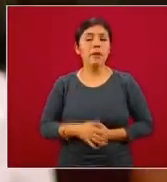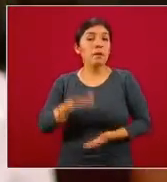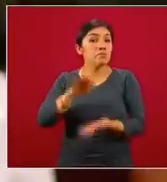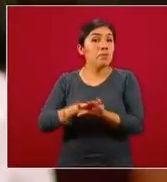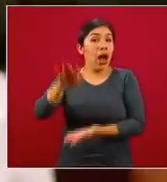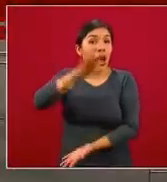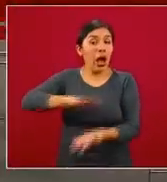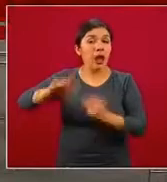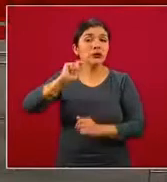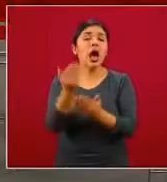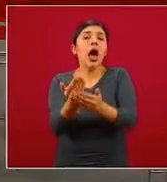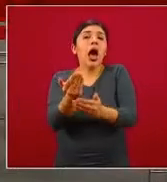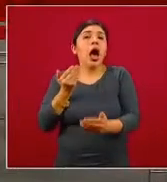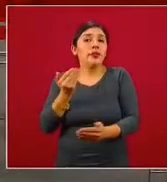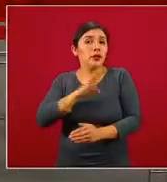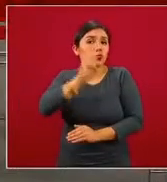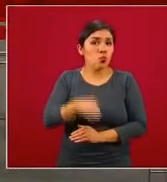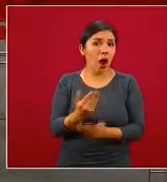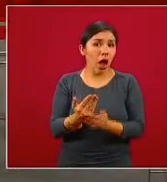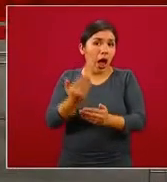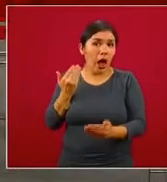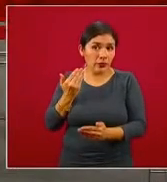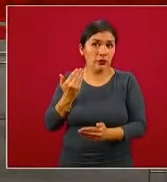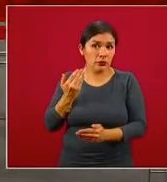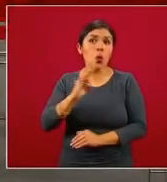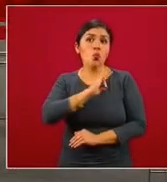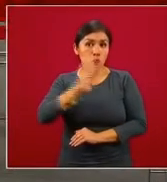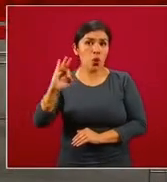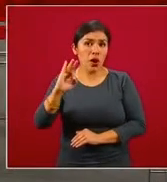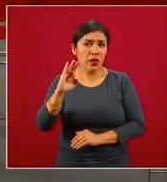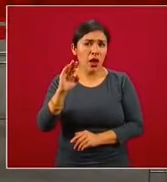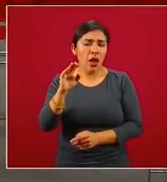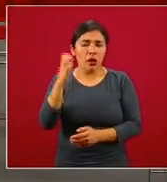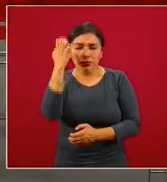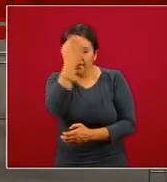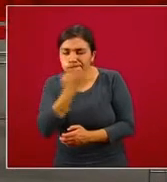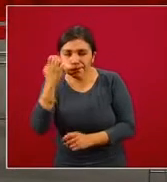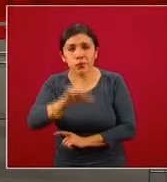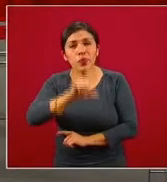Were they tested when they were alive or after they died?